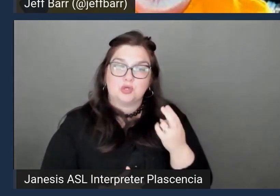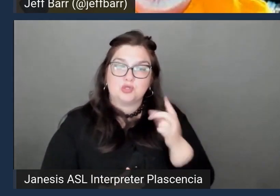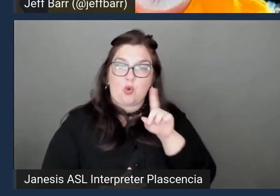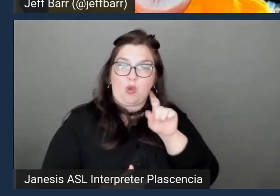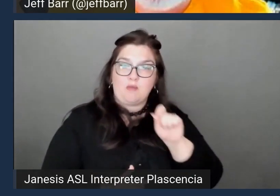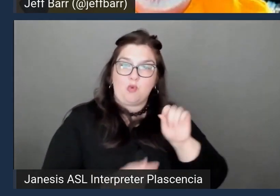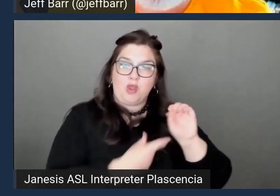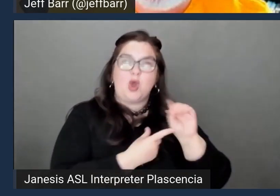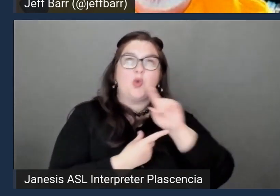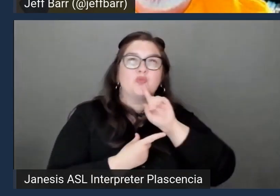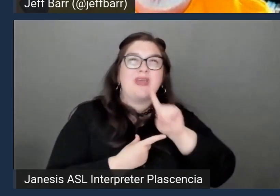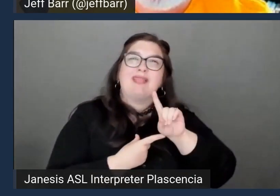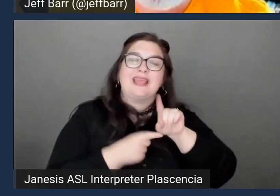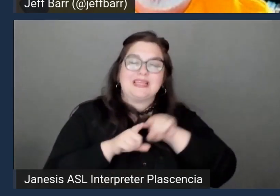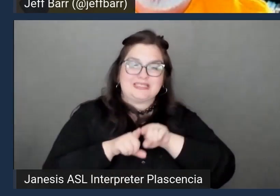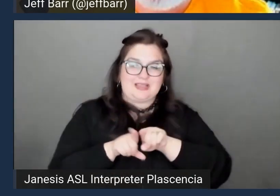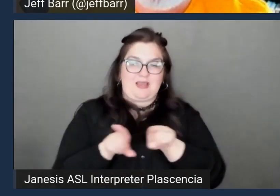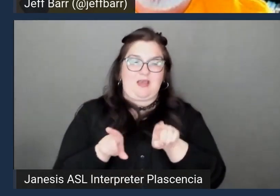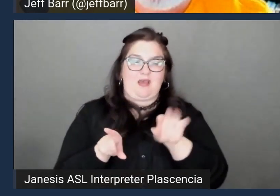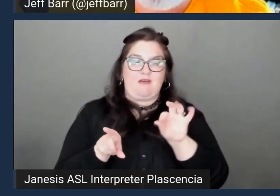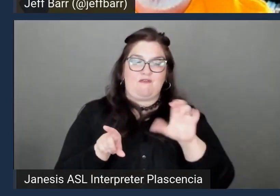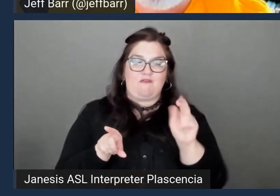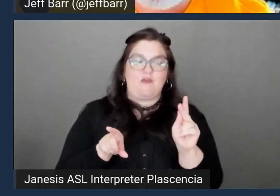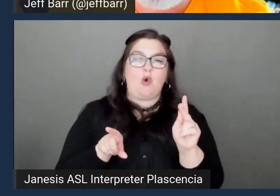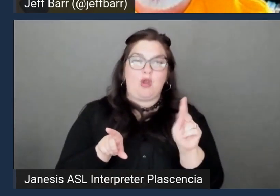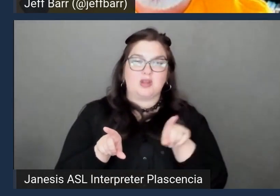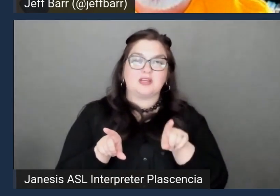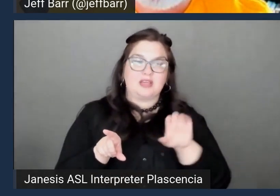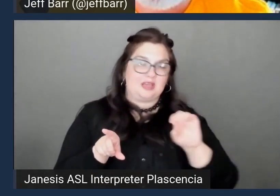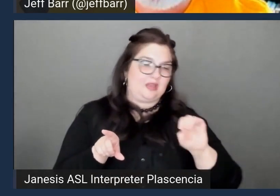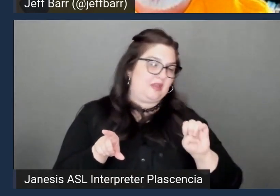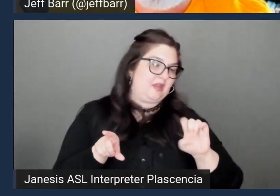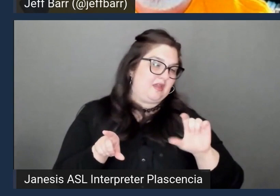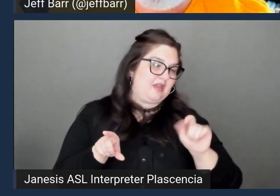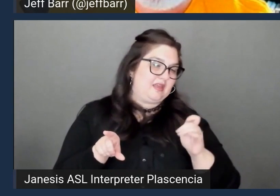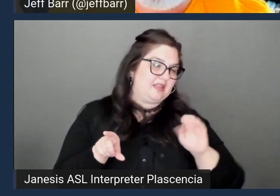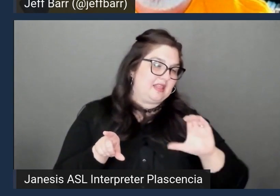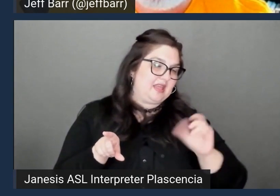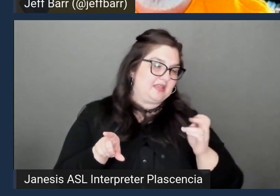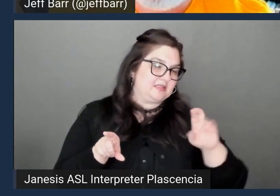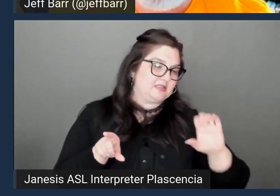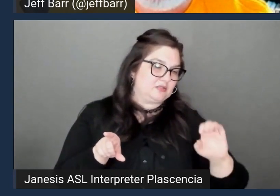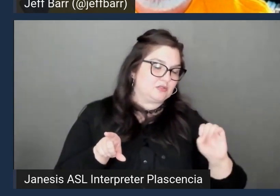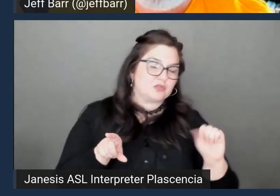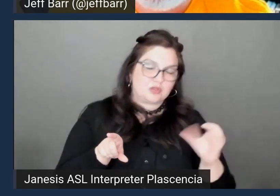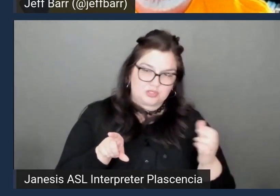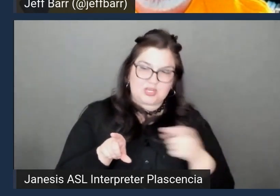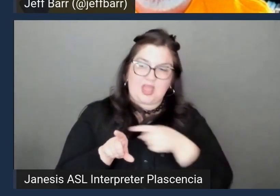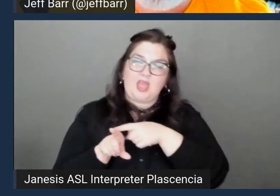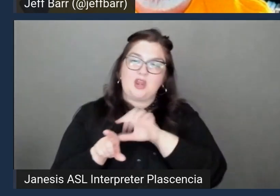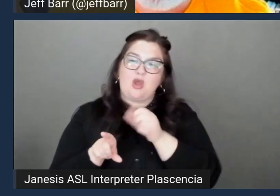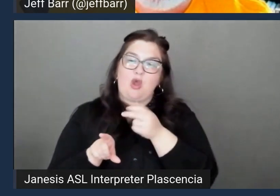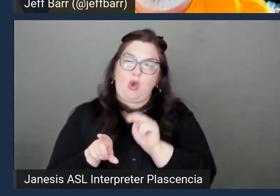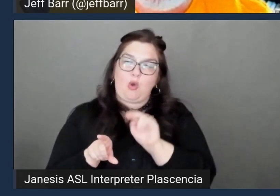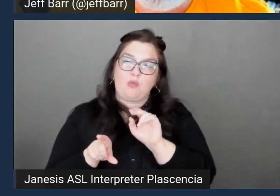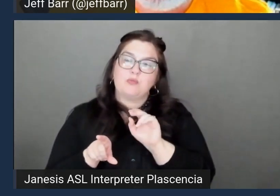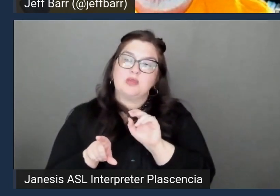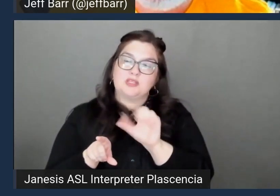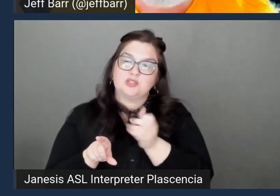of Elasticsearch 7.10, and OpenSearch Dashboards is a fork